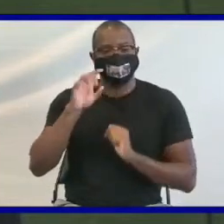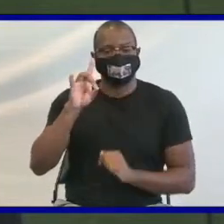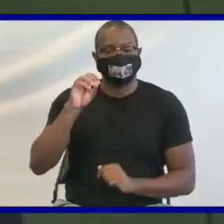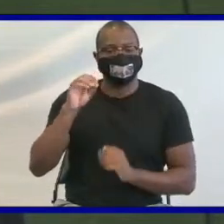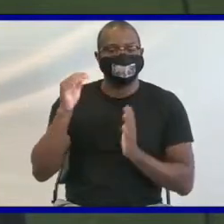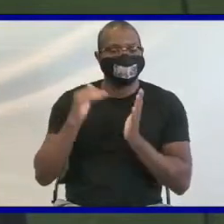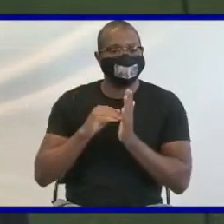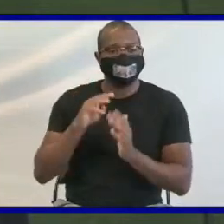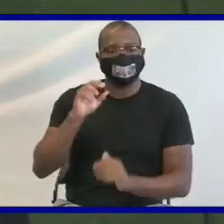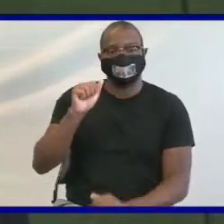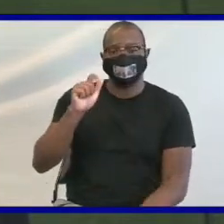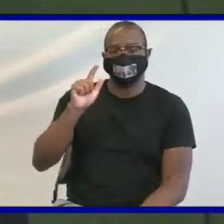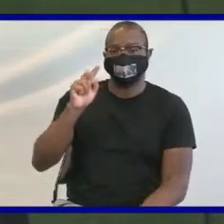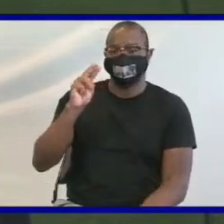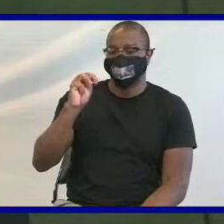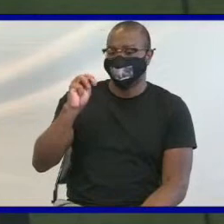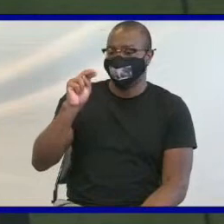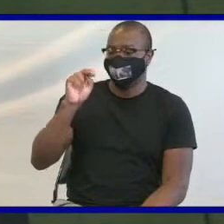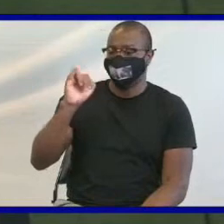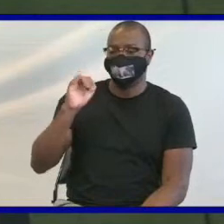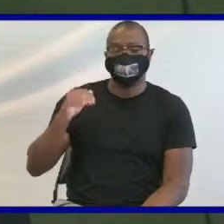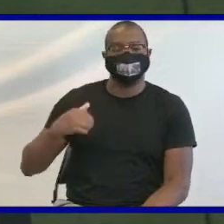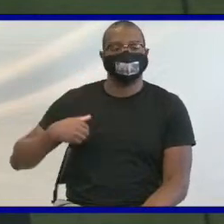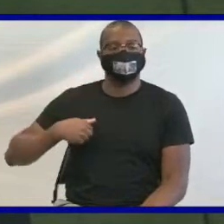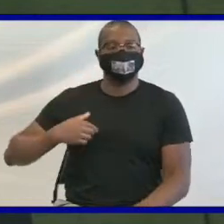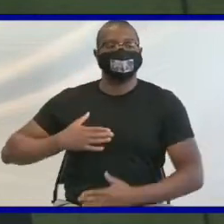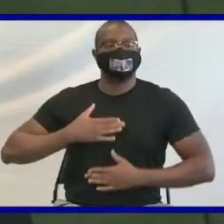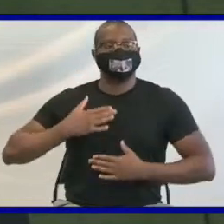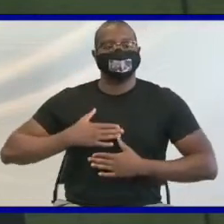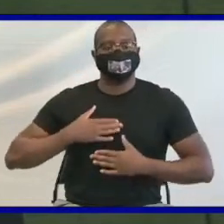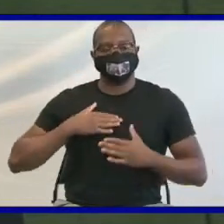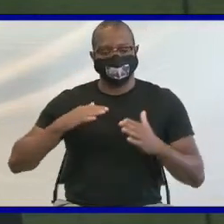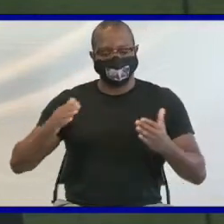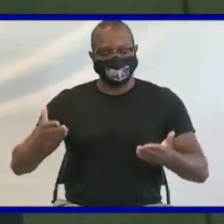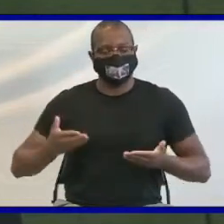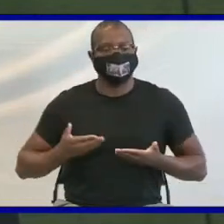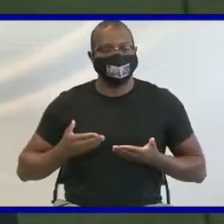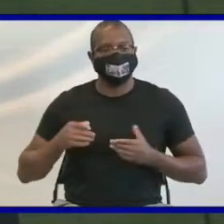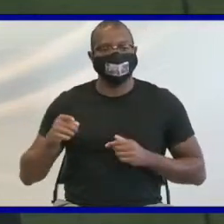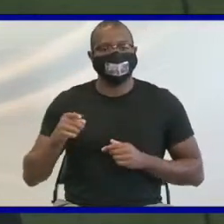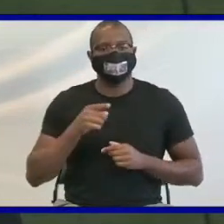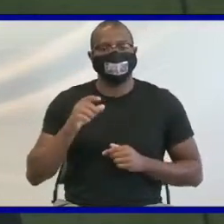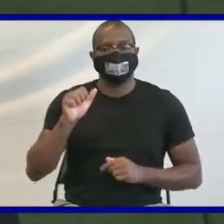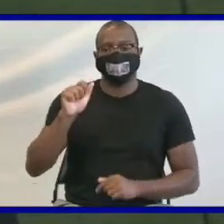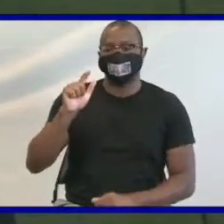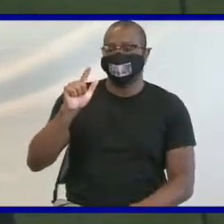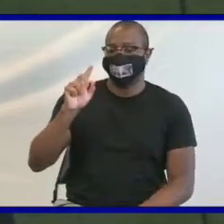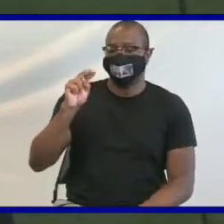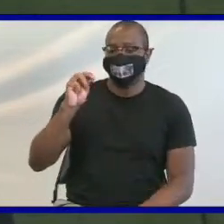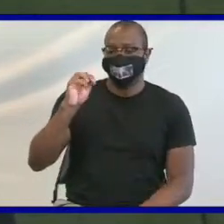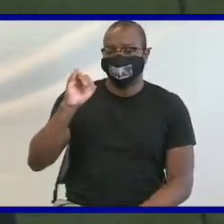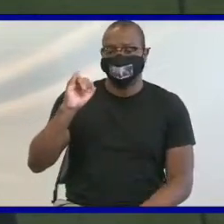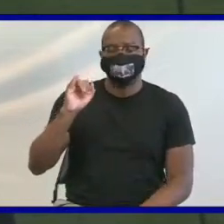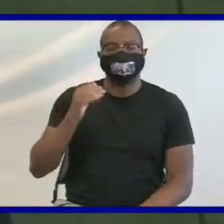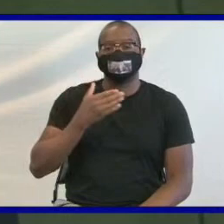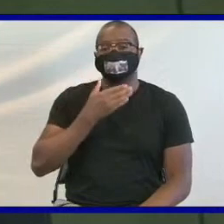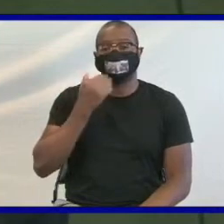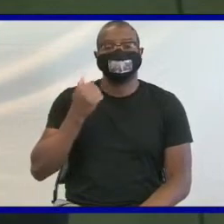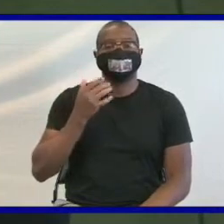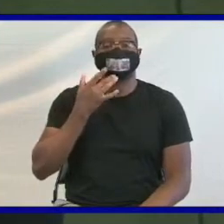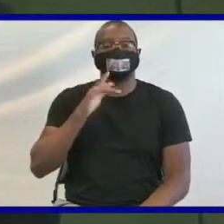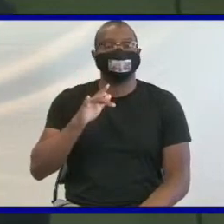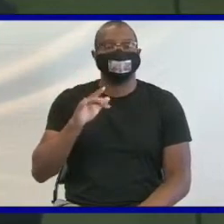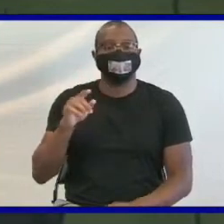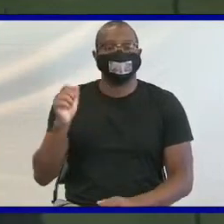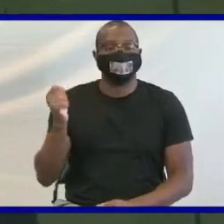welcome you as members of the University of Akron Alumni Association. Best wishes in all you do, fellow alumni,